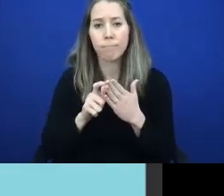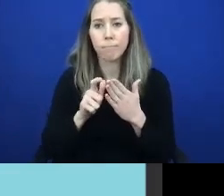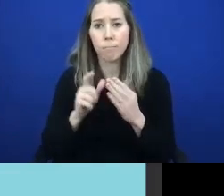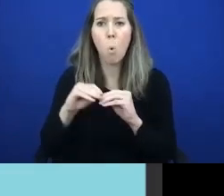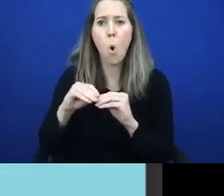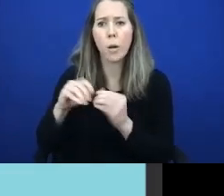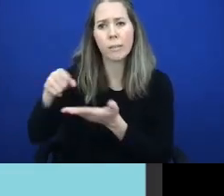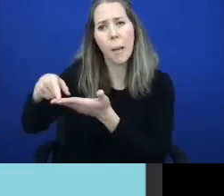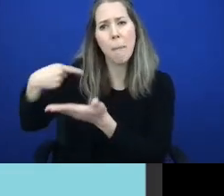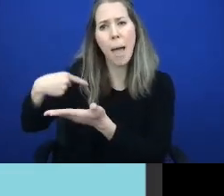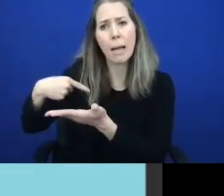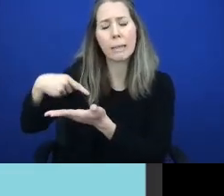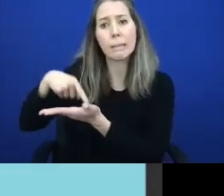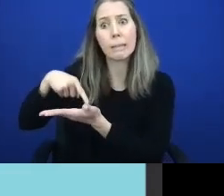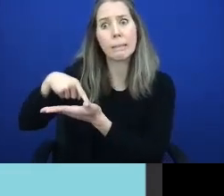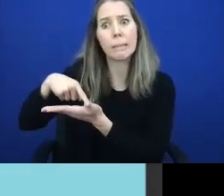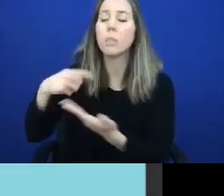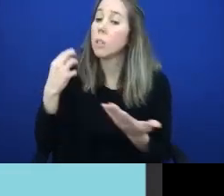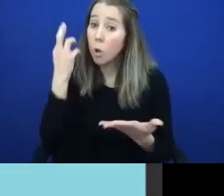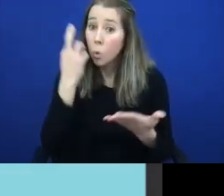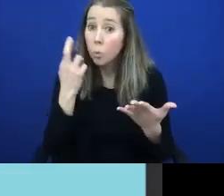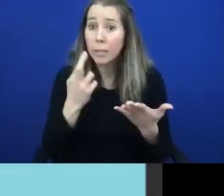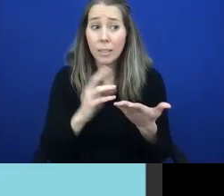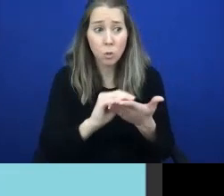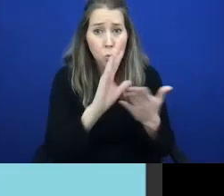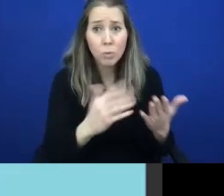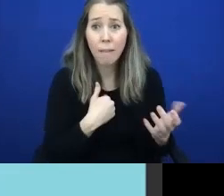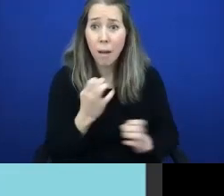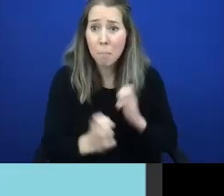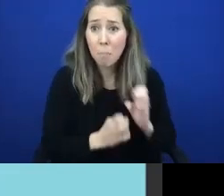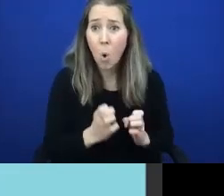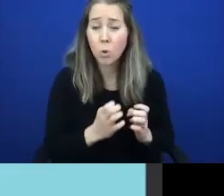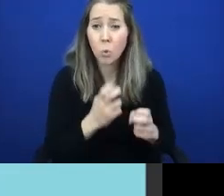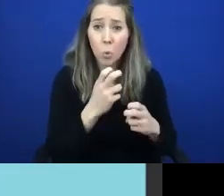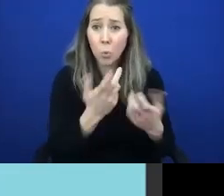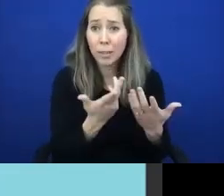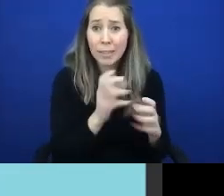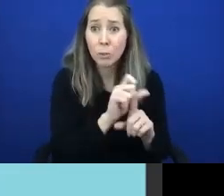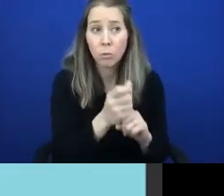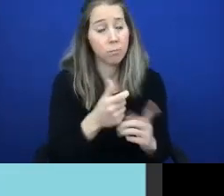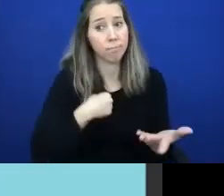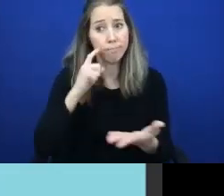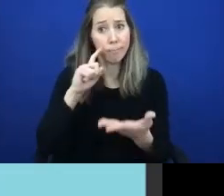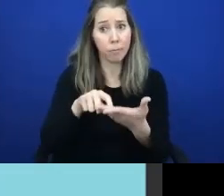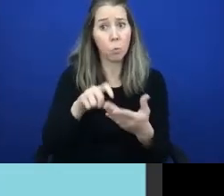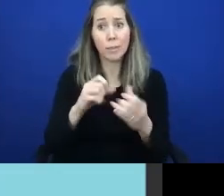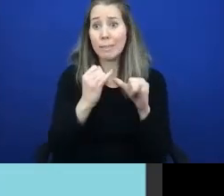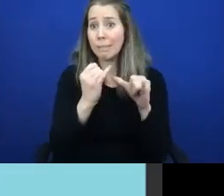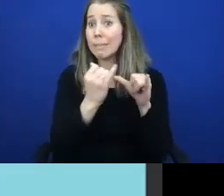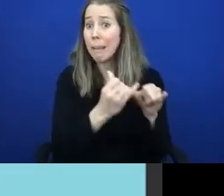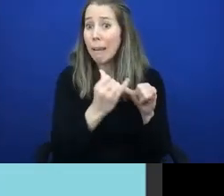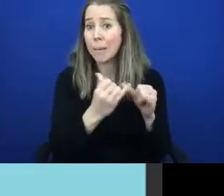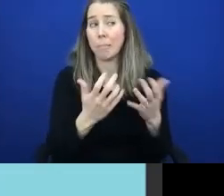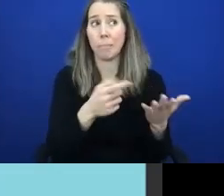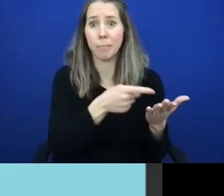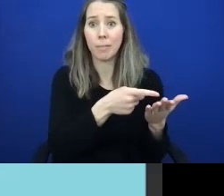pay because they're dealing with students with emotional issues. And I'm seeing this too. There's